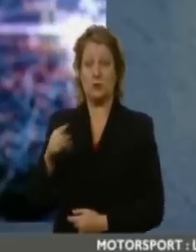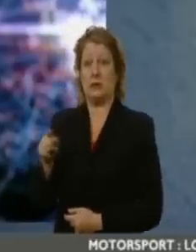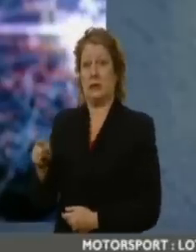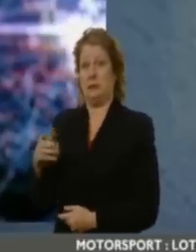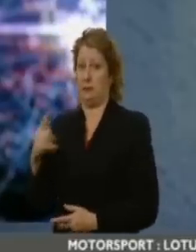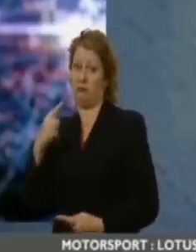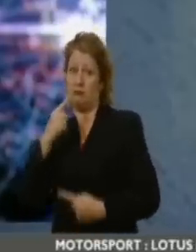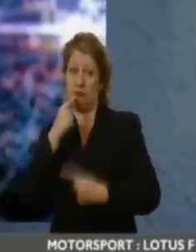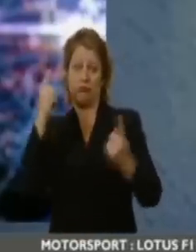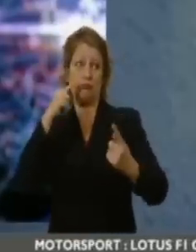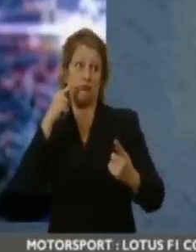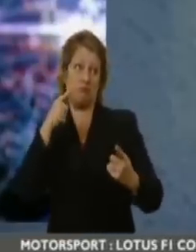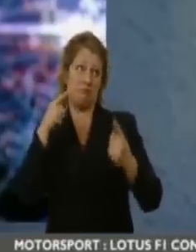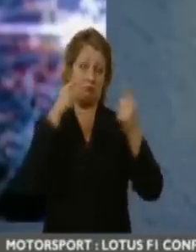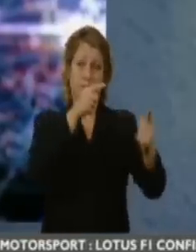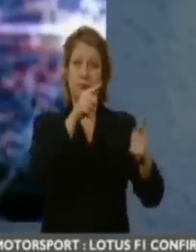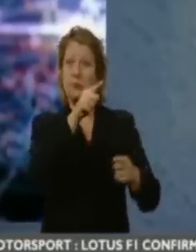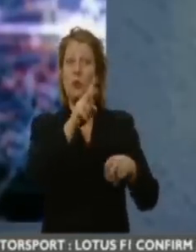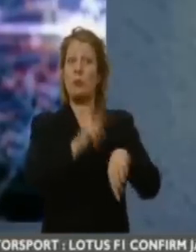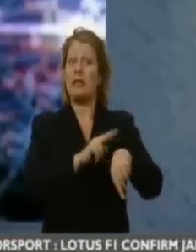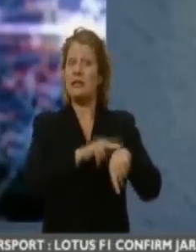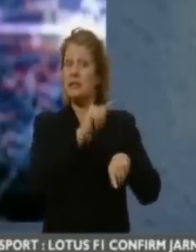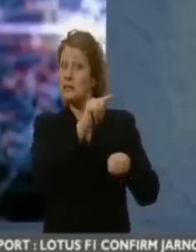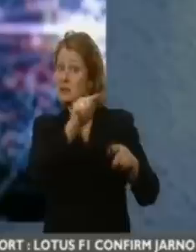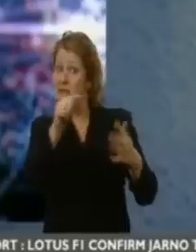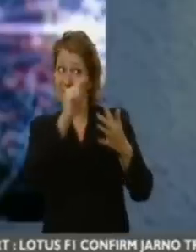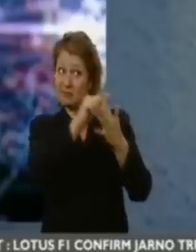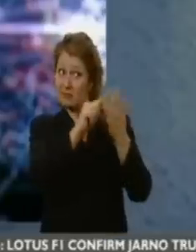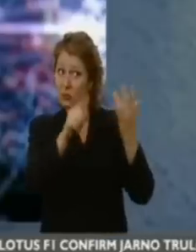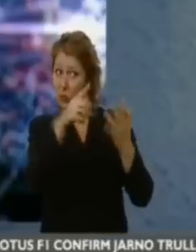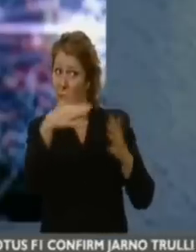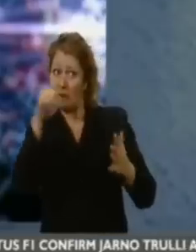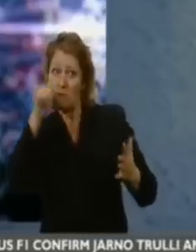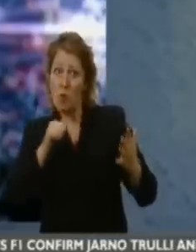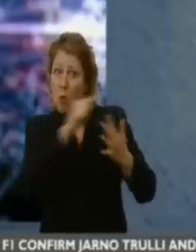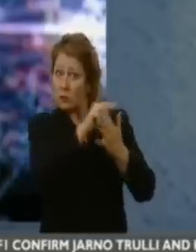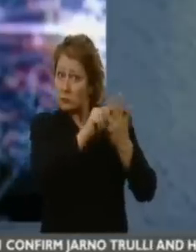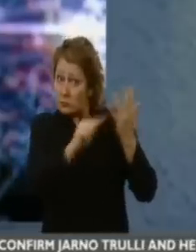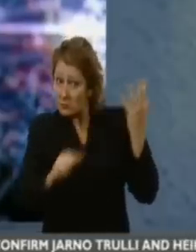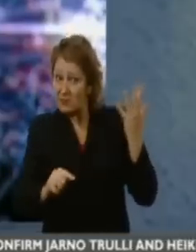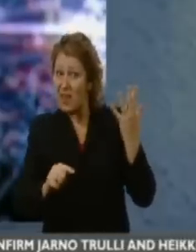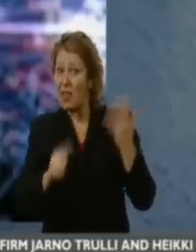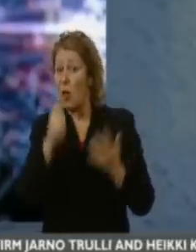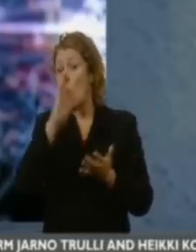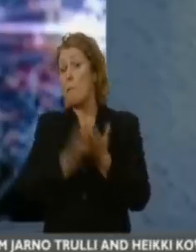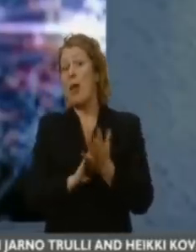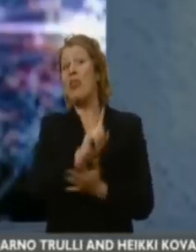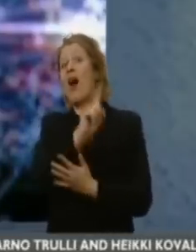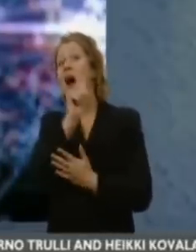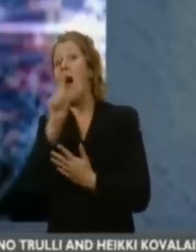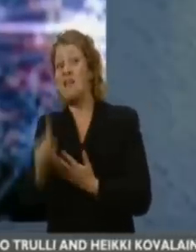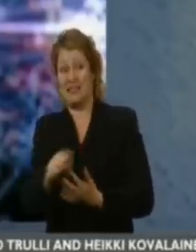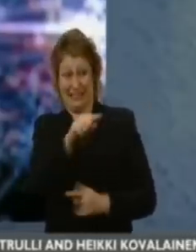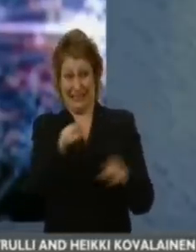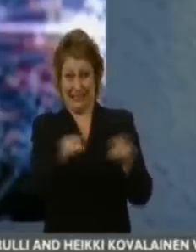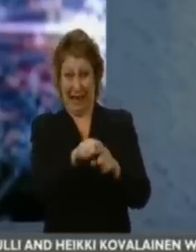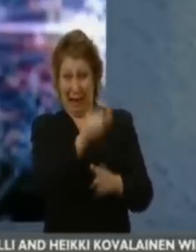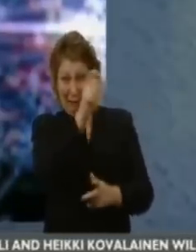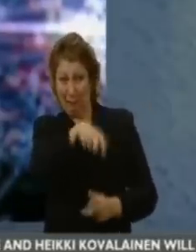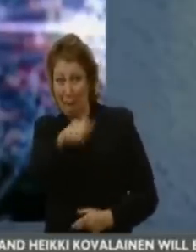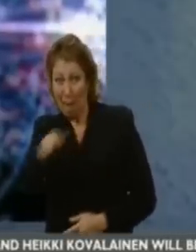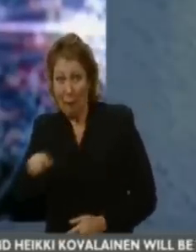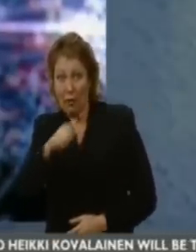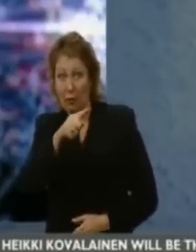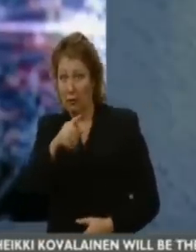police officers who were involved with the fraud. And then 1 month later, the same police officers were involved with arresting him and then putting